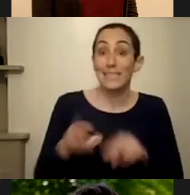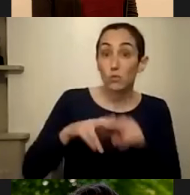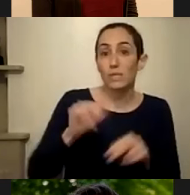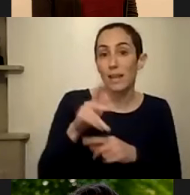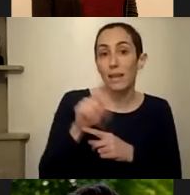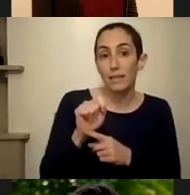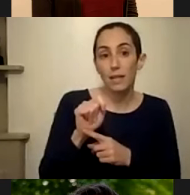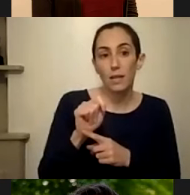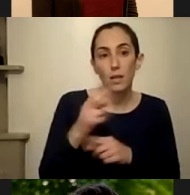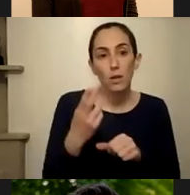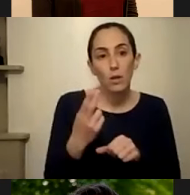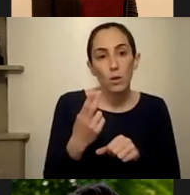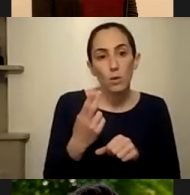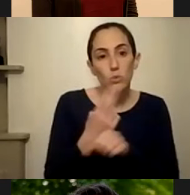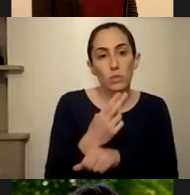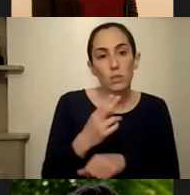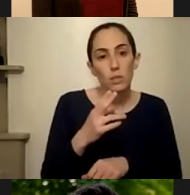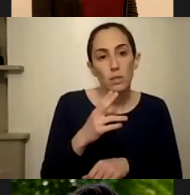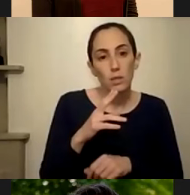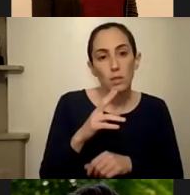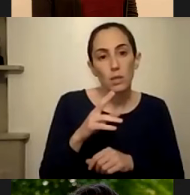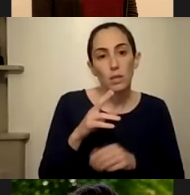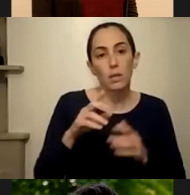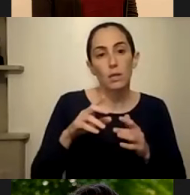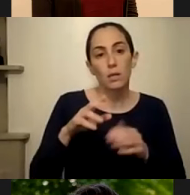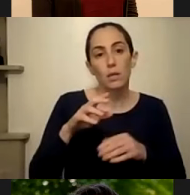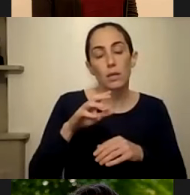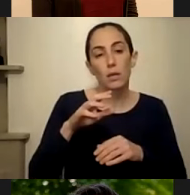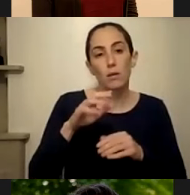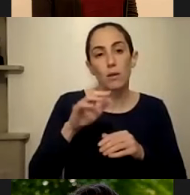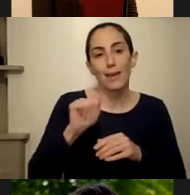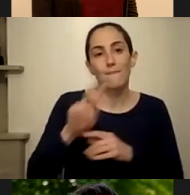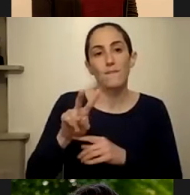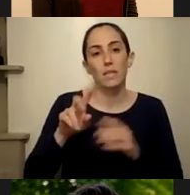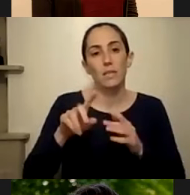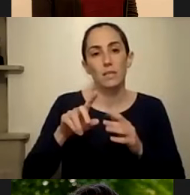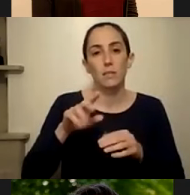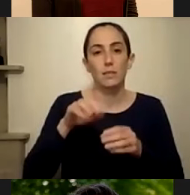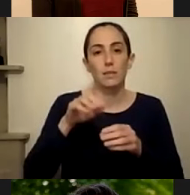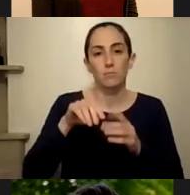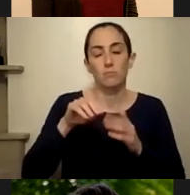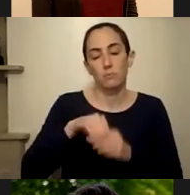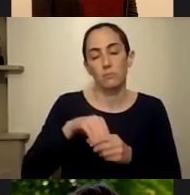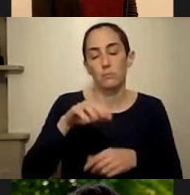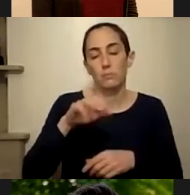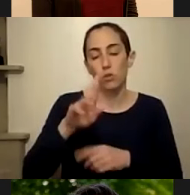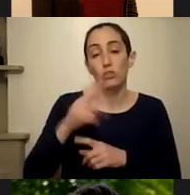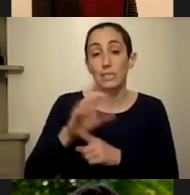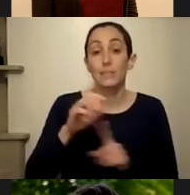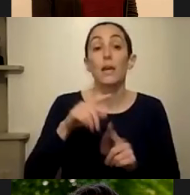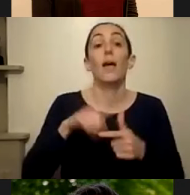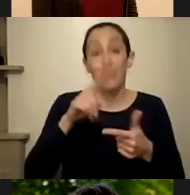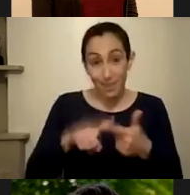AKT in RGCs, then we can see the axon regenerate axons can pass